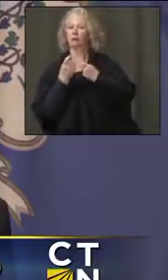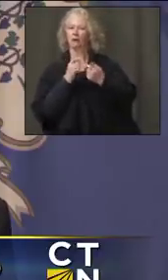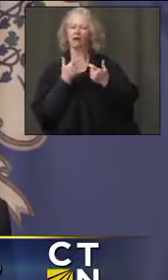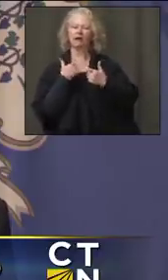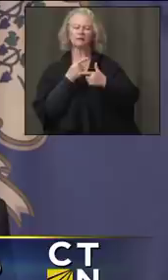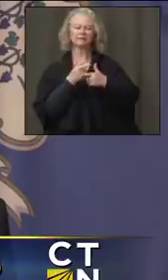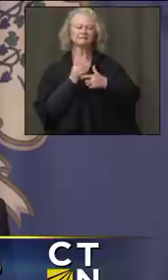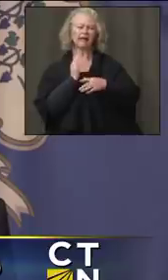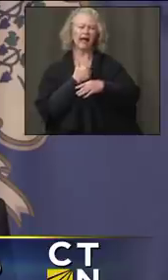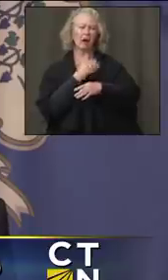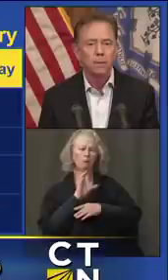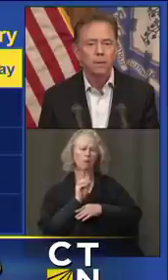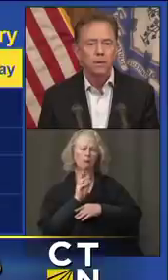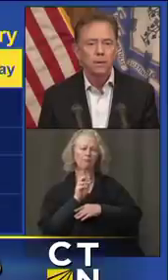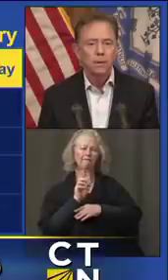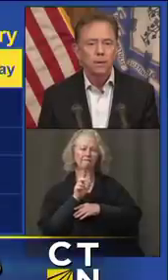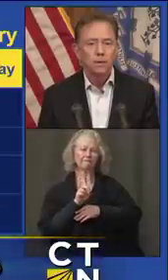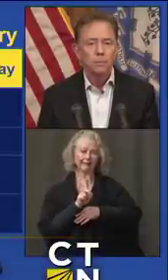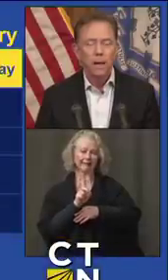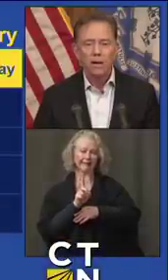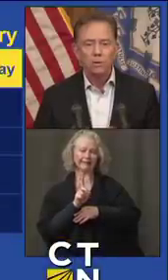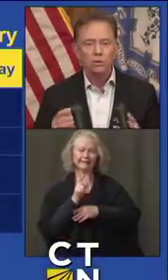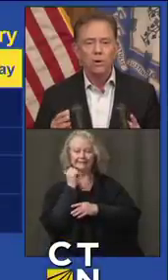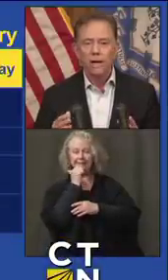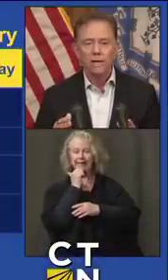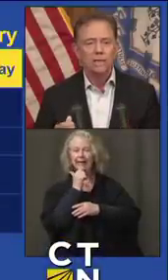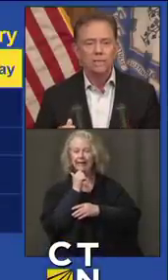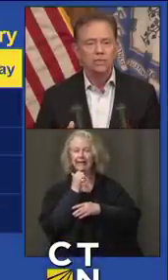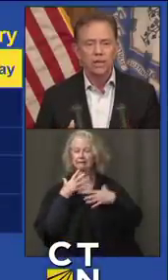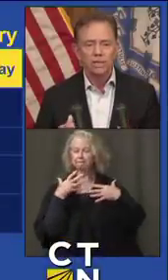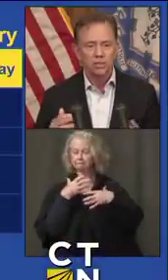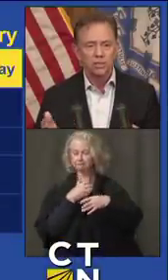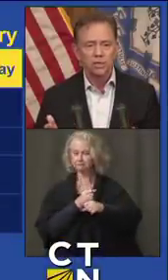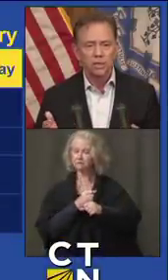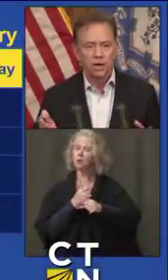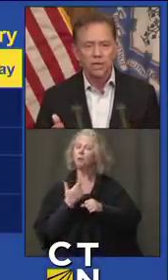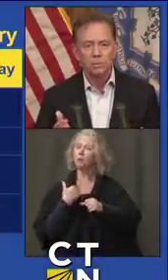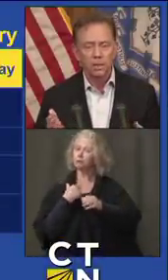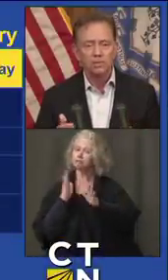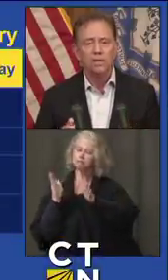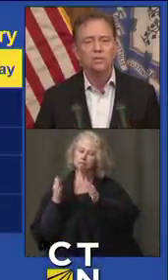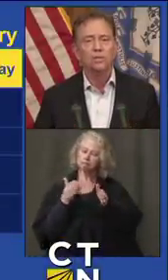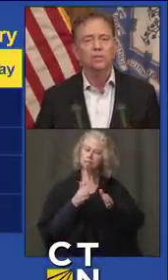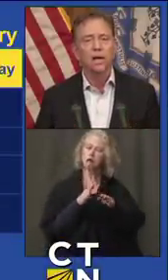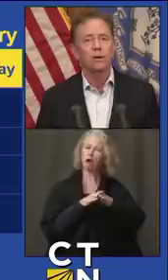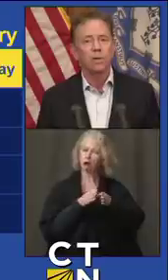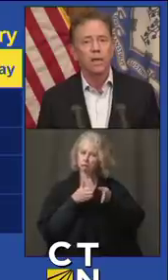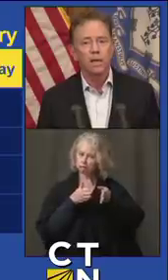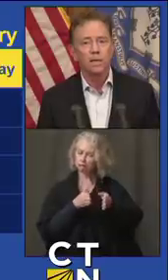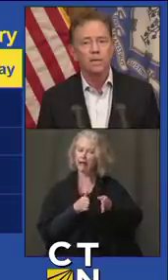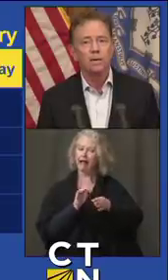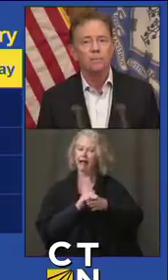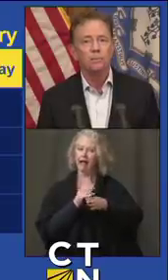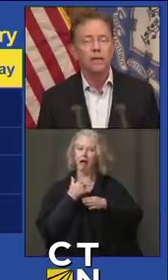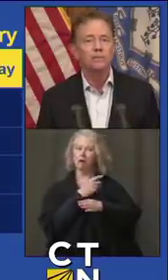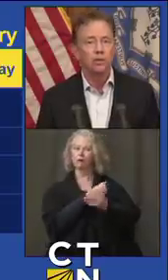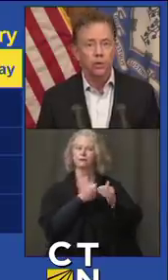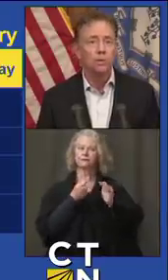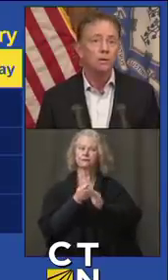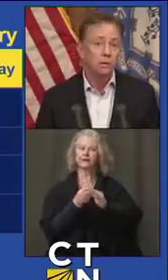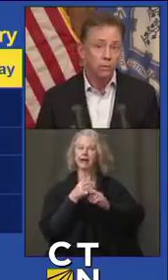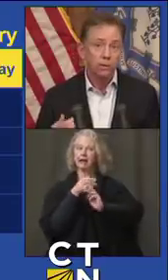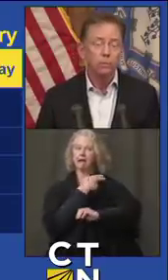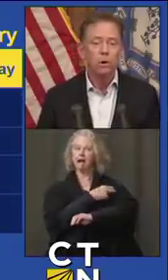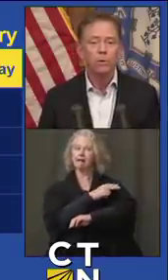Daily Summary, I think we're back on track in this sense. Our hospitalization is down again. That's